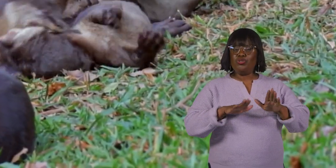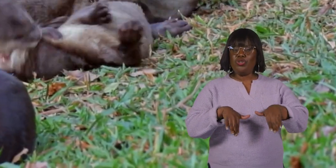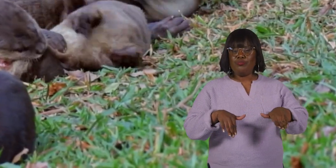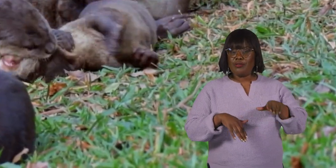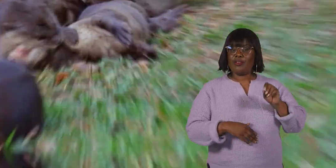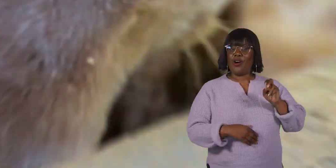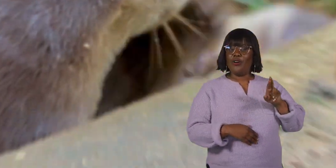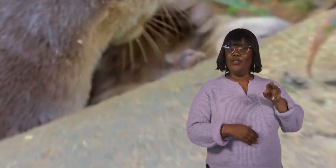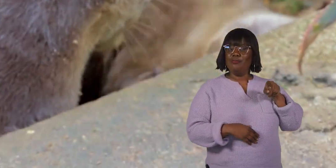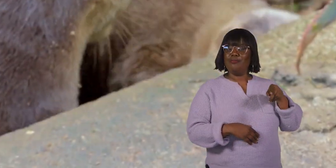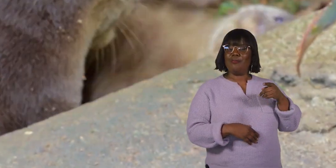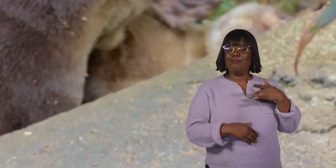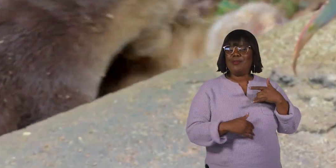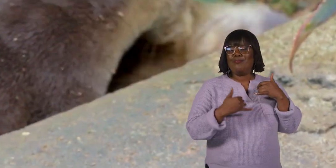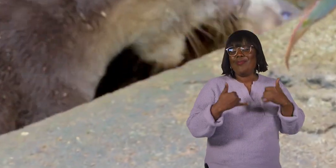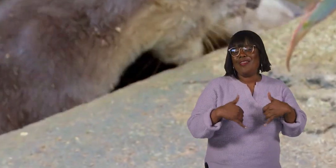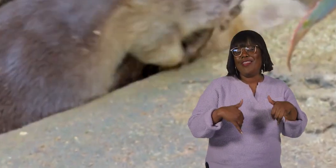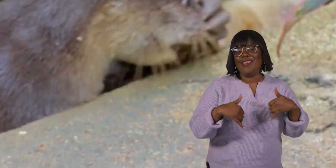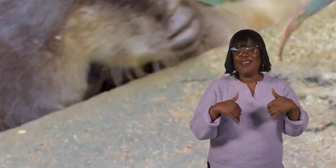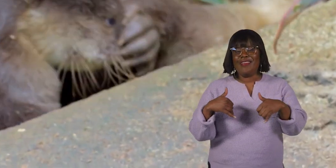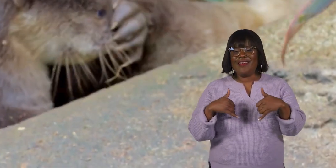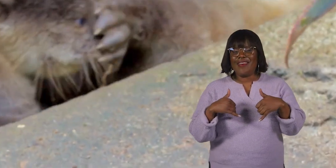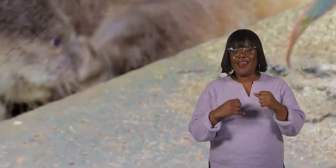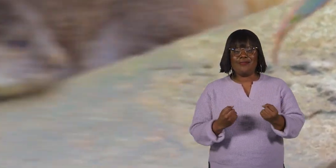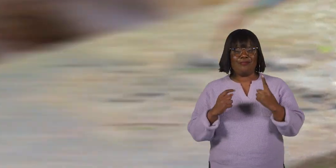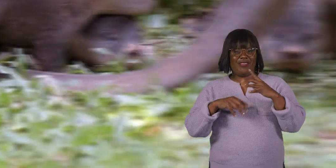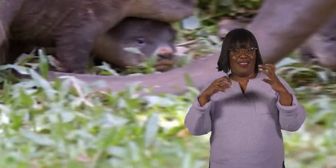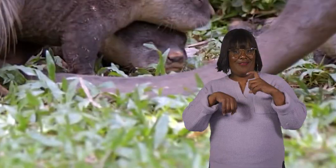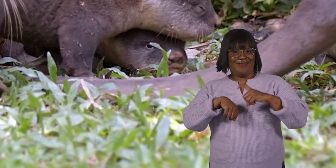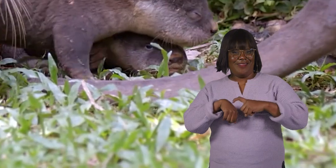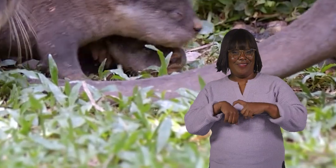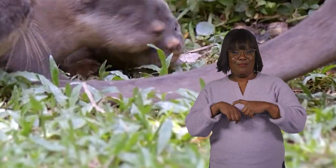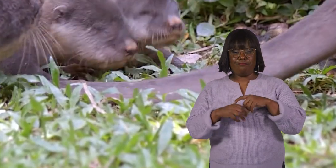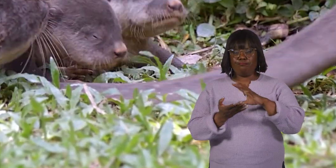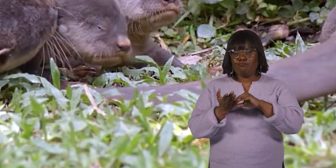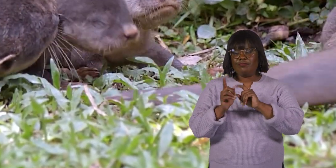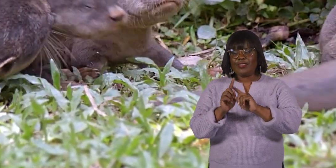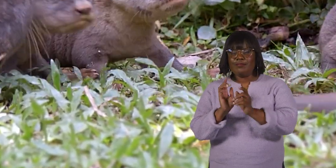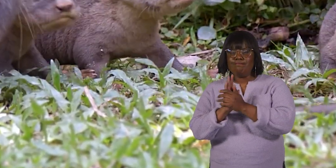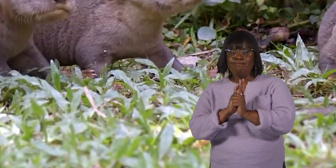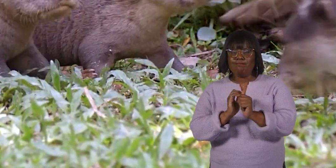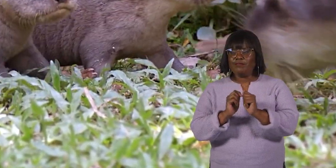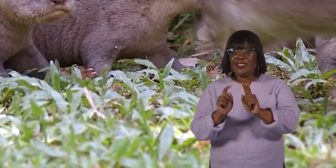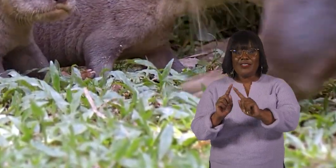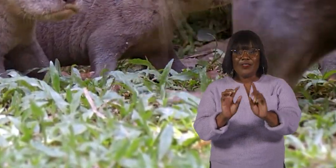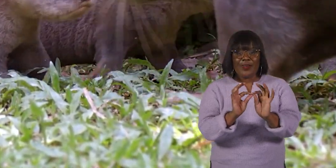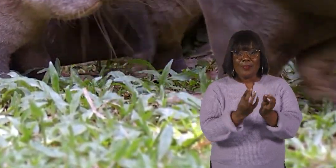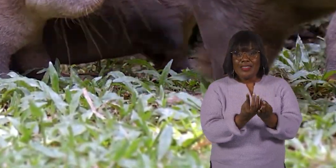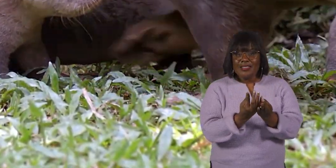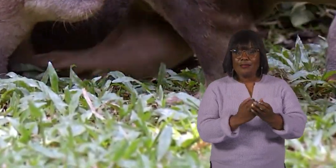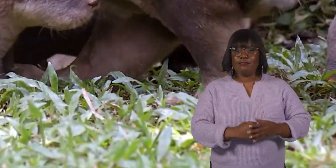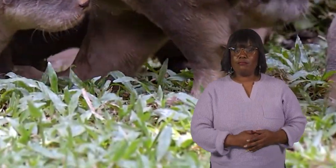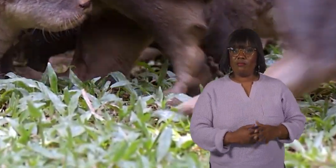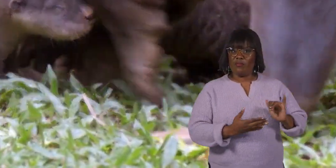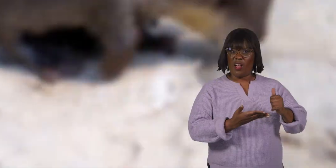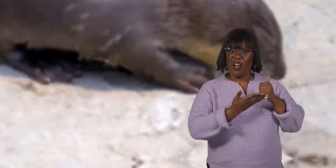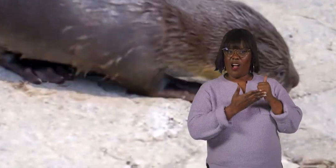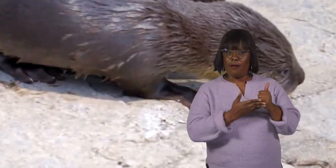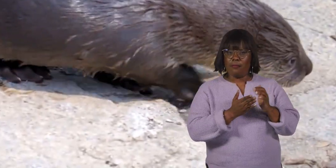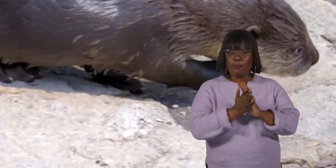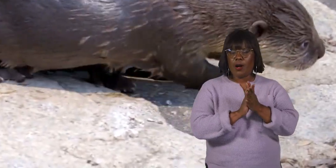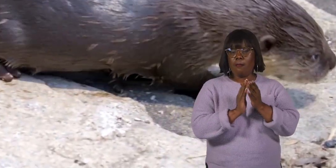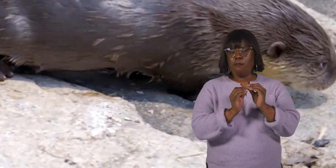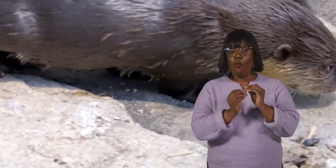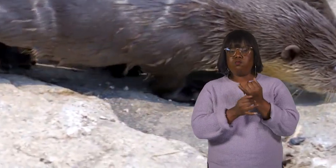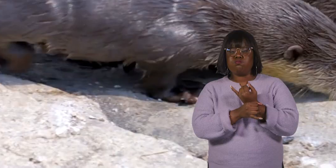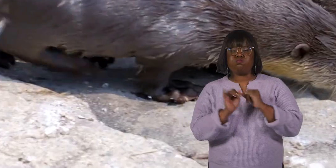to human children, otter pups are very playful and spend a lot of time learning new skills from their families, which